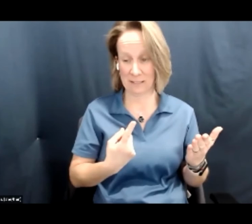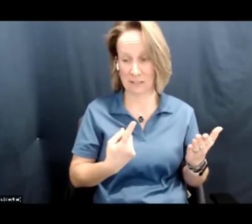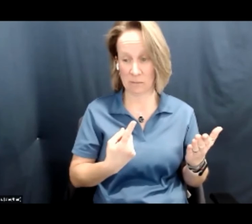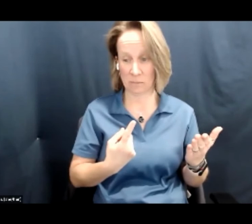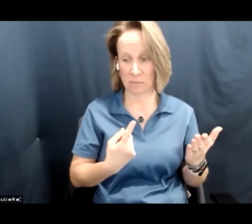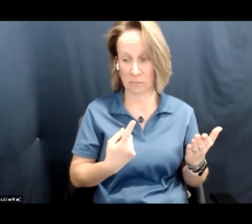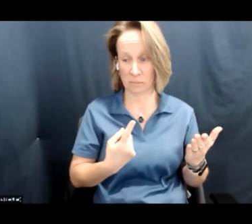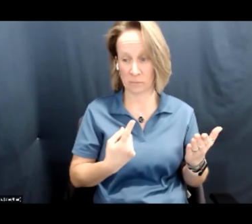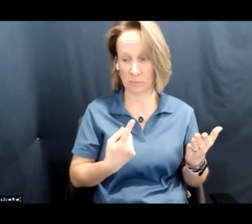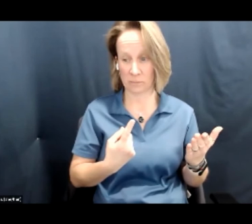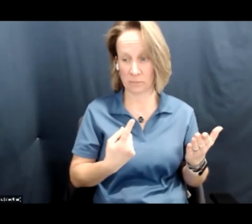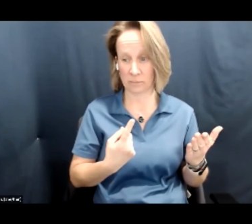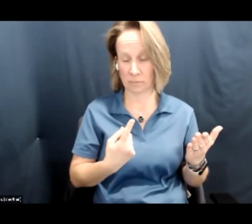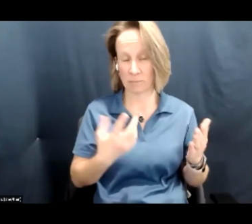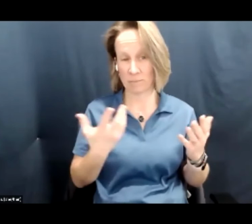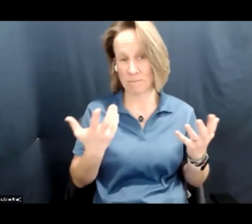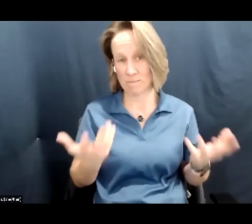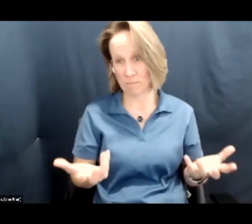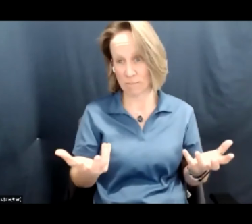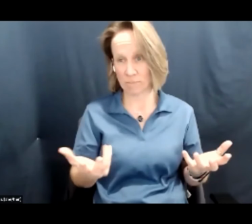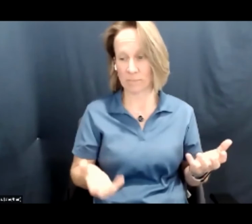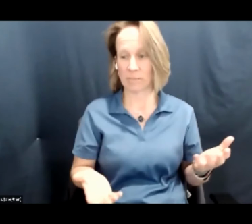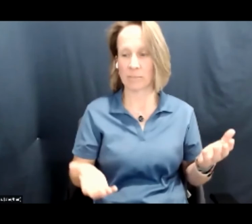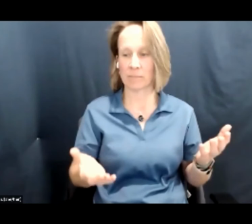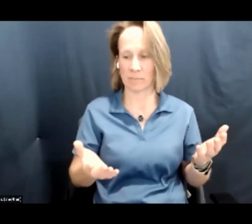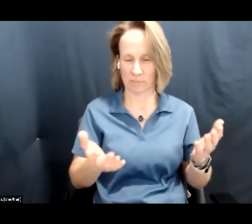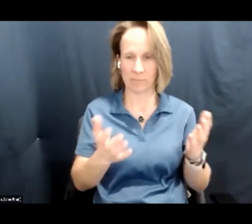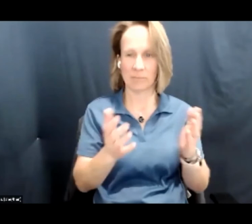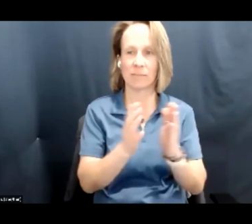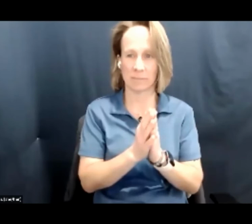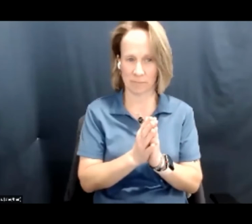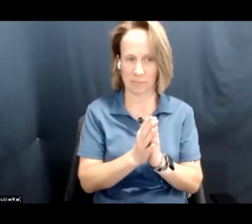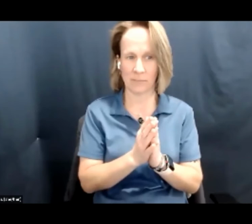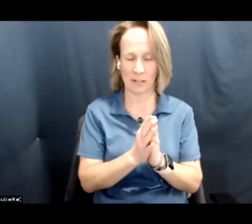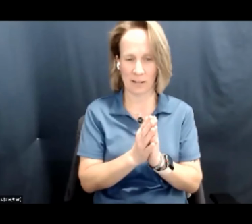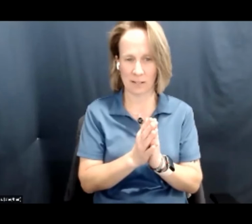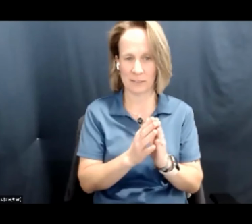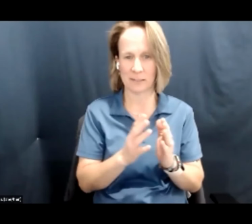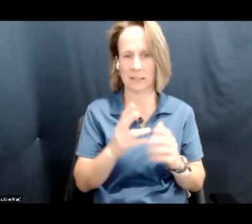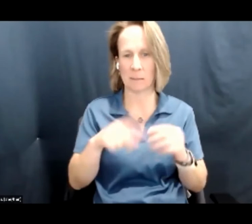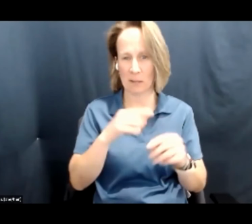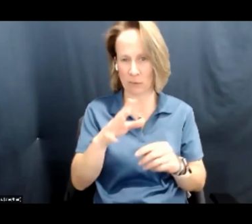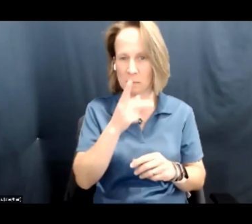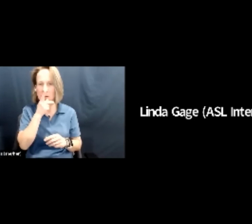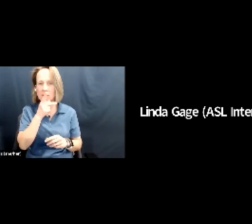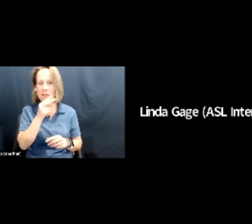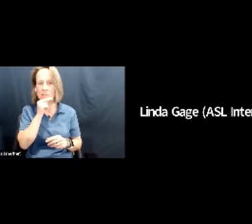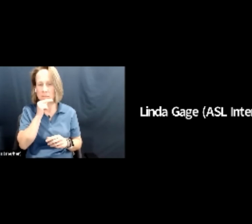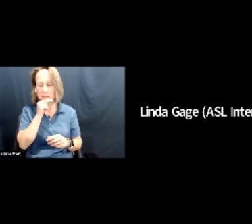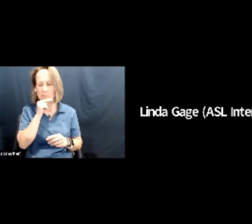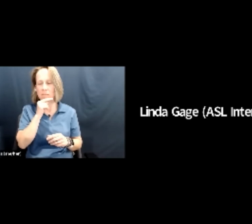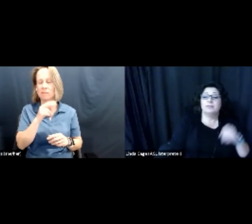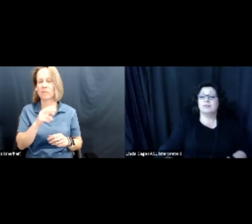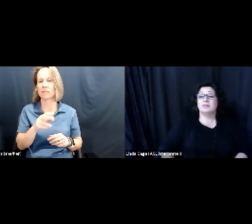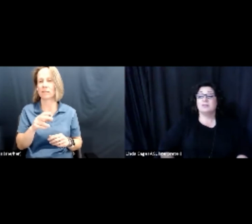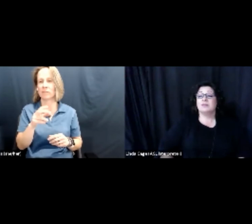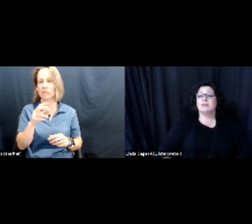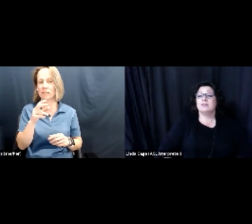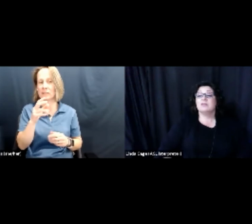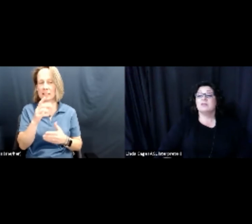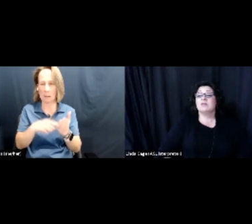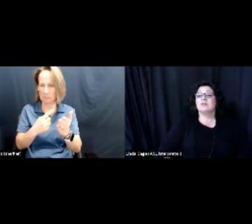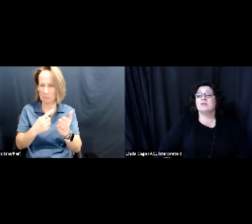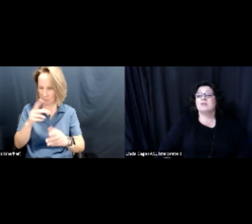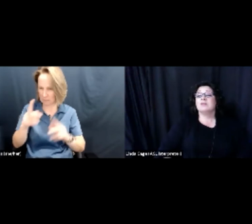asking usually leads to people being less offended about their pronouns, especially if they know you're asking everyone. Sometimes people